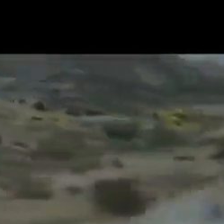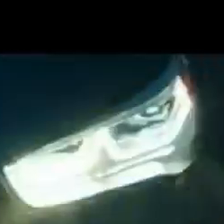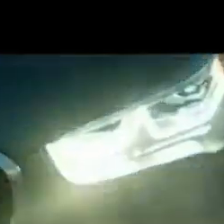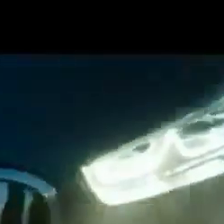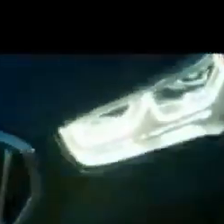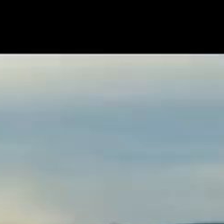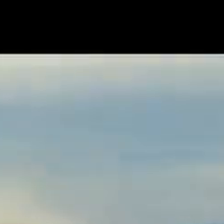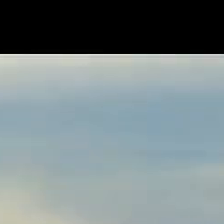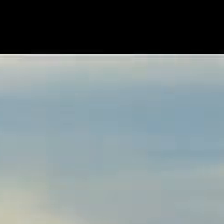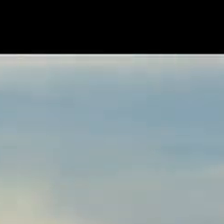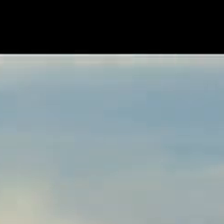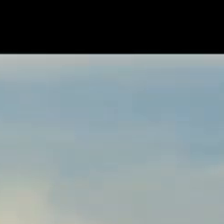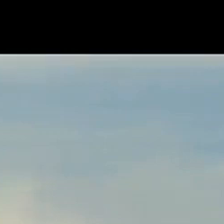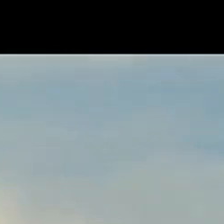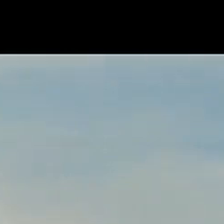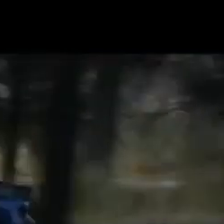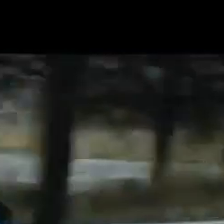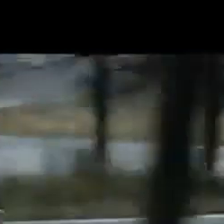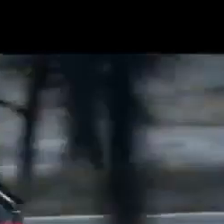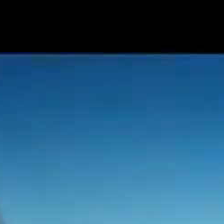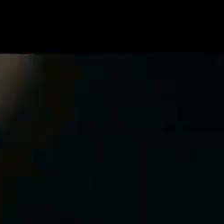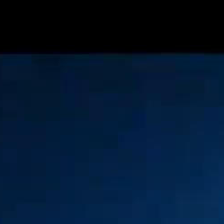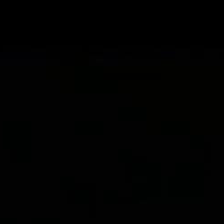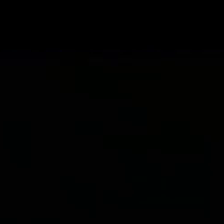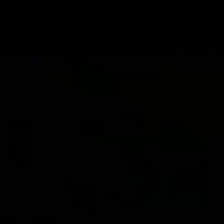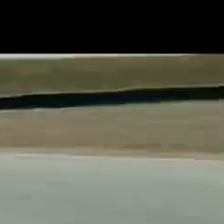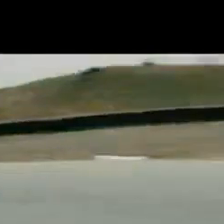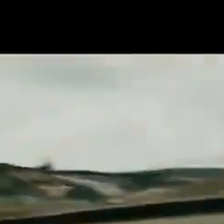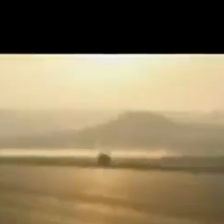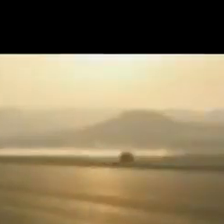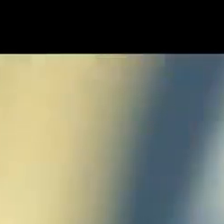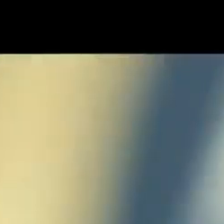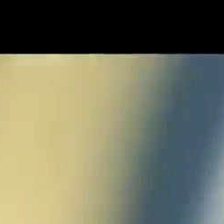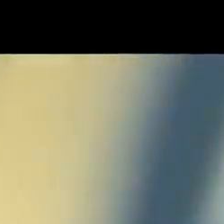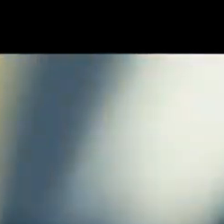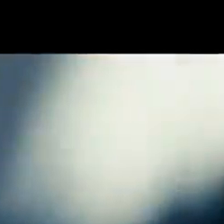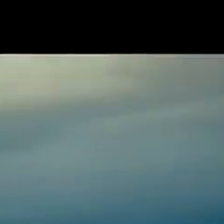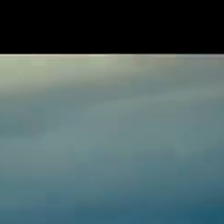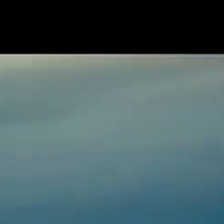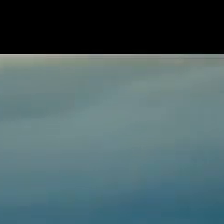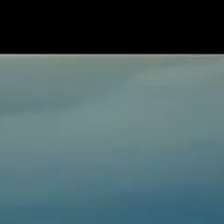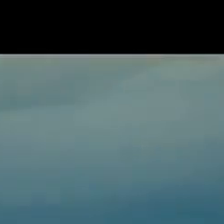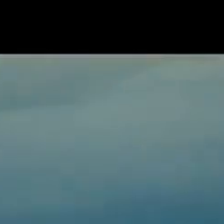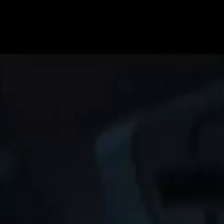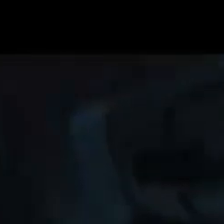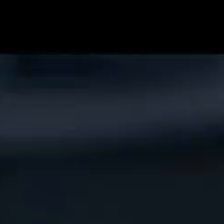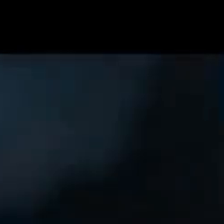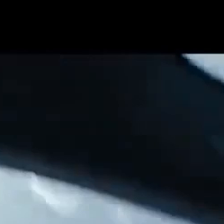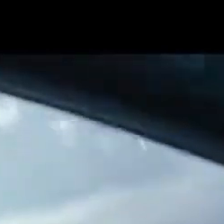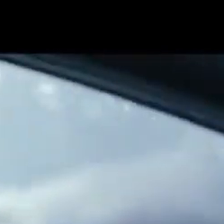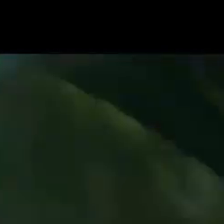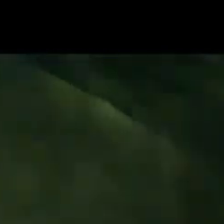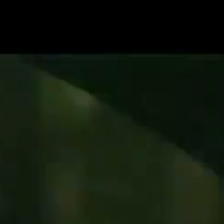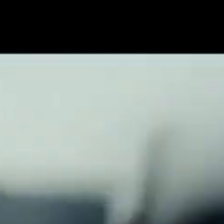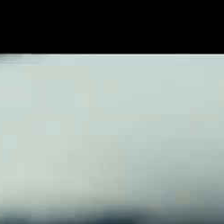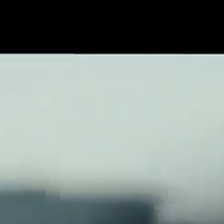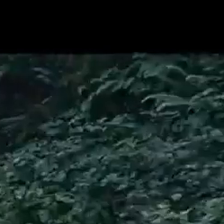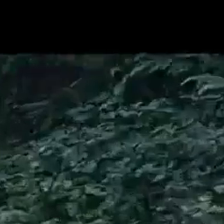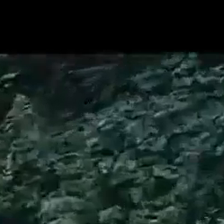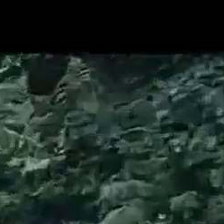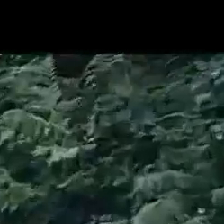how well we come out of this, how well we slow this down, is going to depend on what each and every one of you do